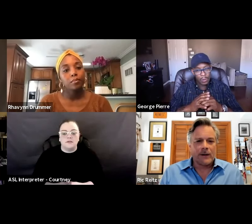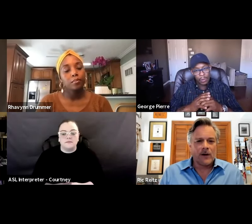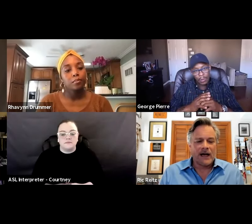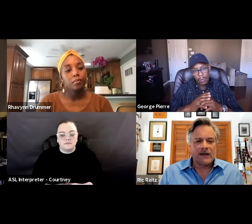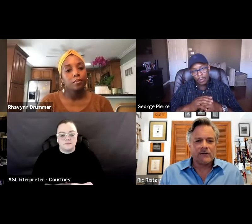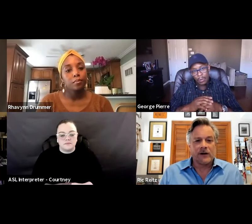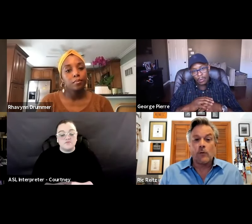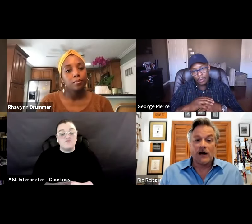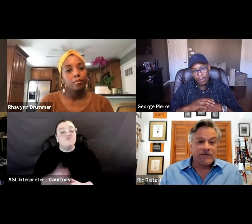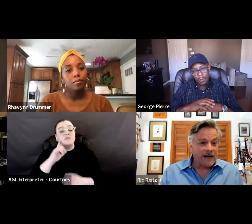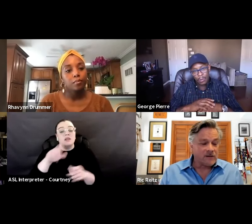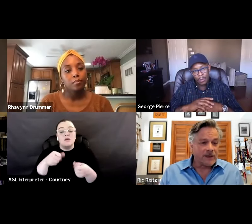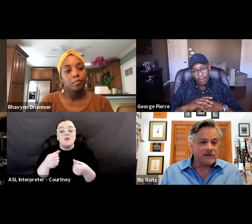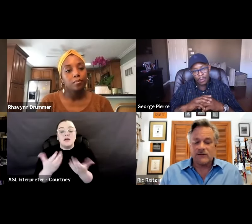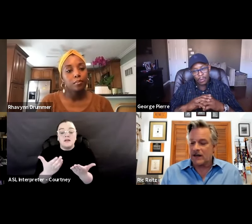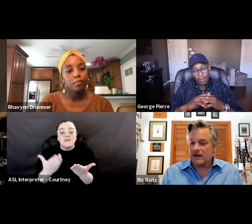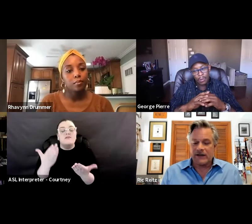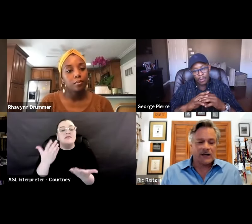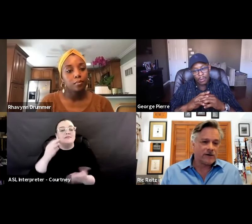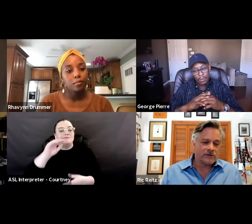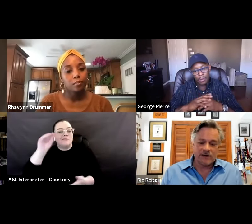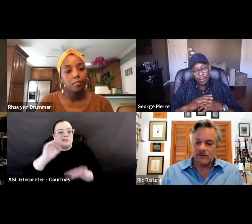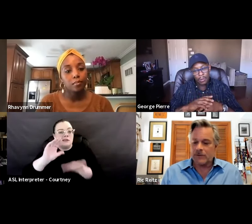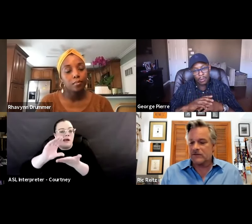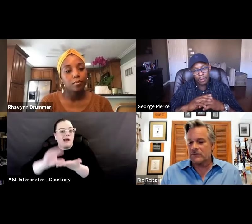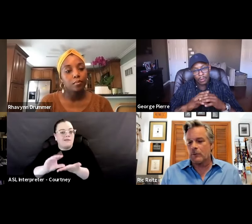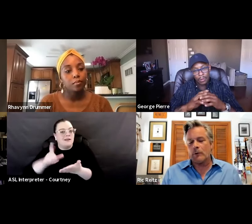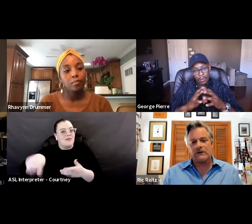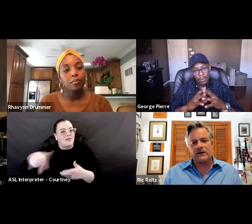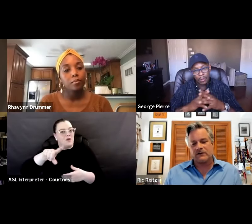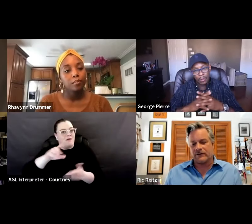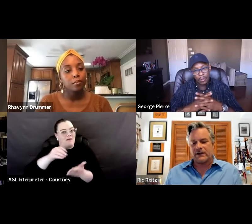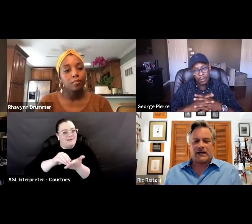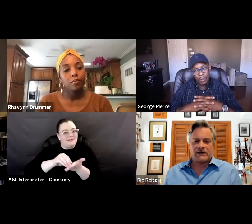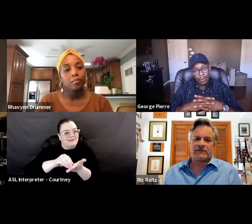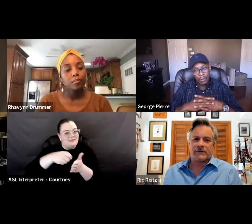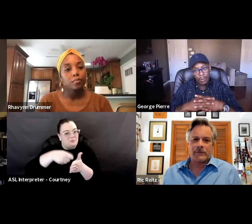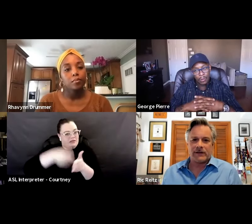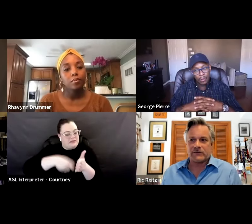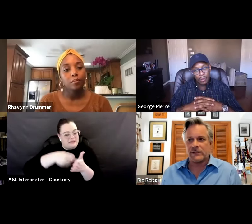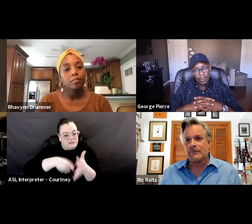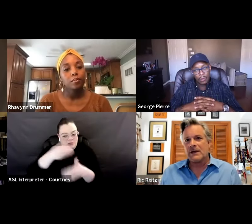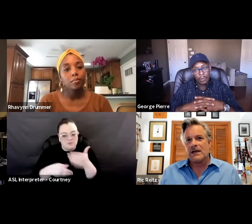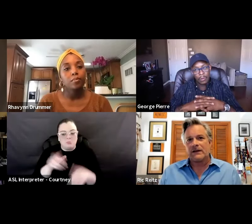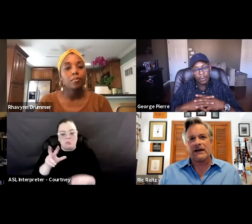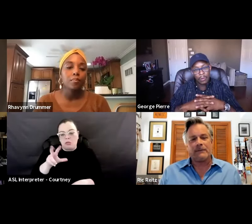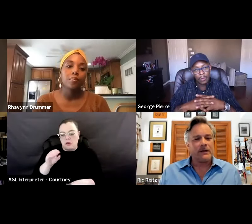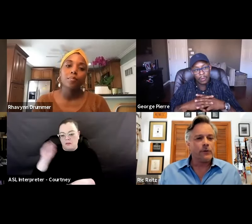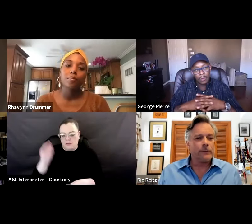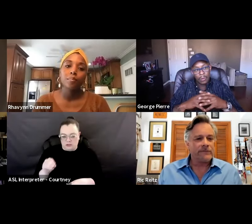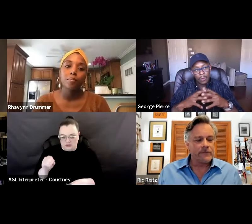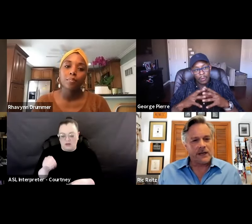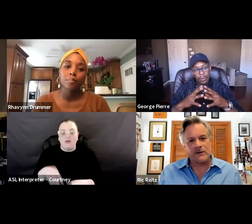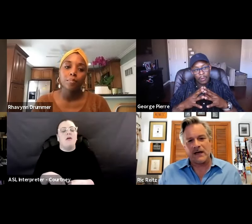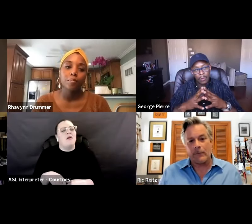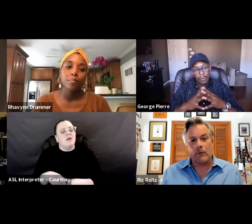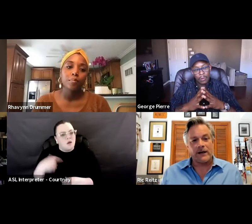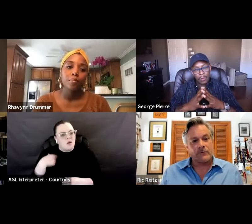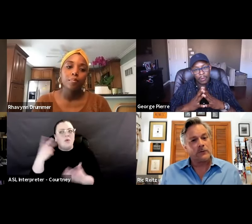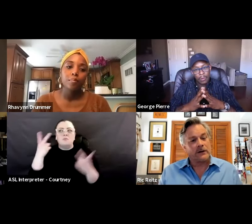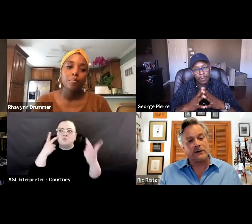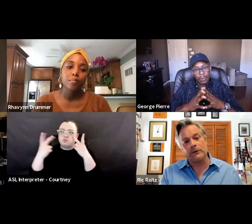their bottom line in qualified expenses. Not every dollar goes to the expenses, but what we took is a very nascent film industry that had been booming from time to